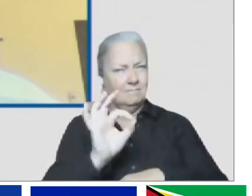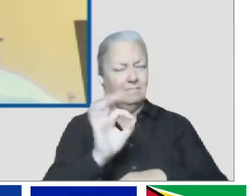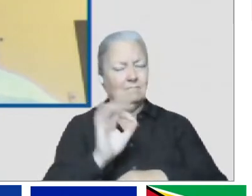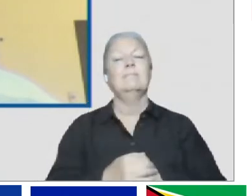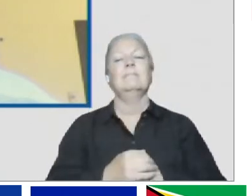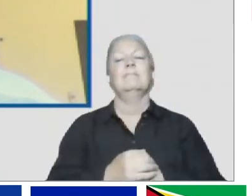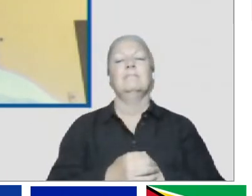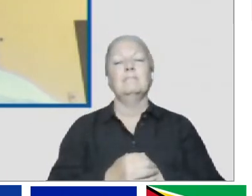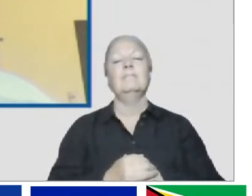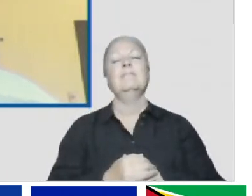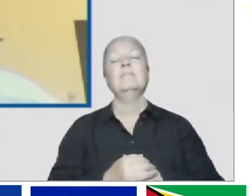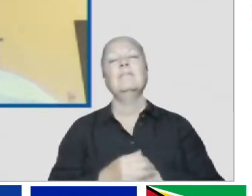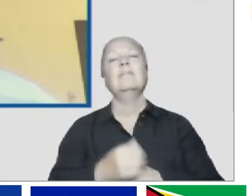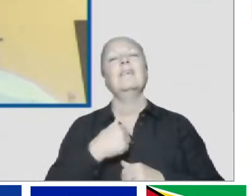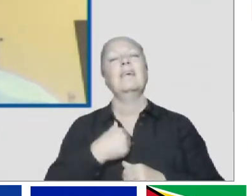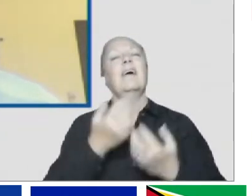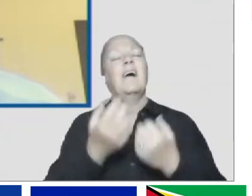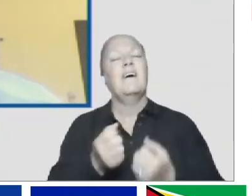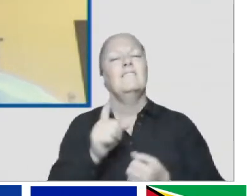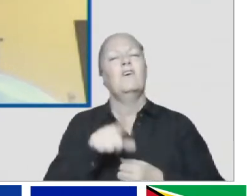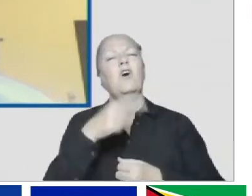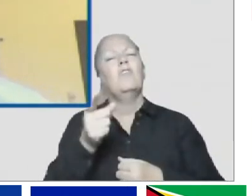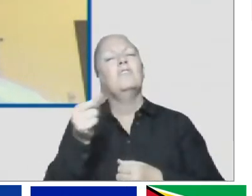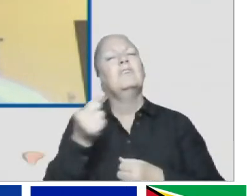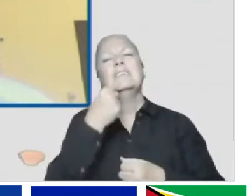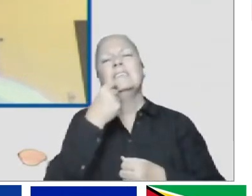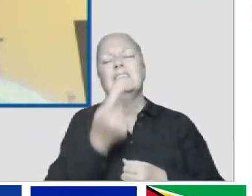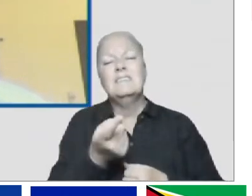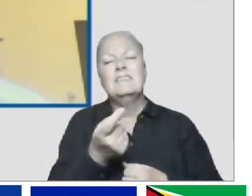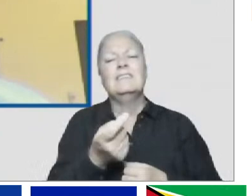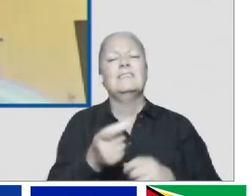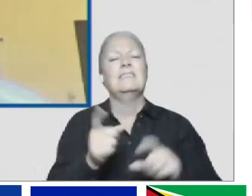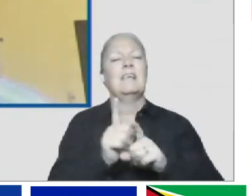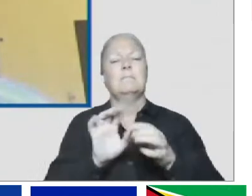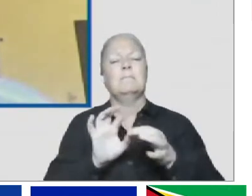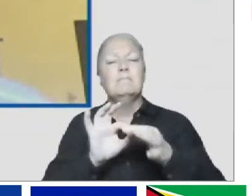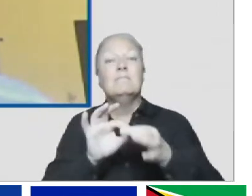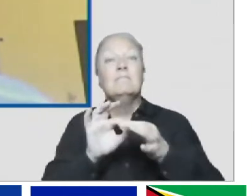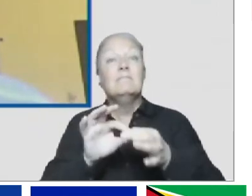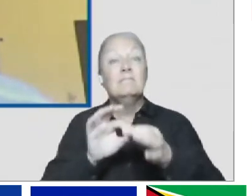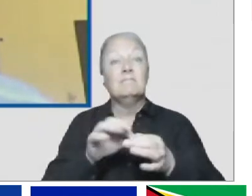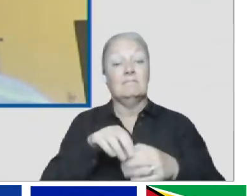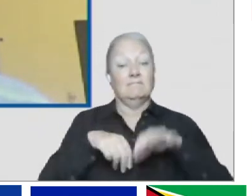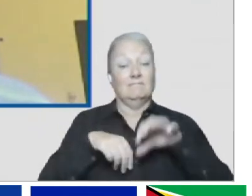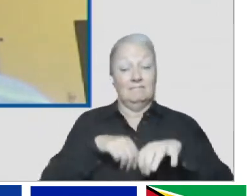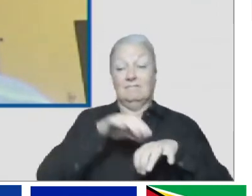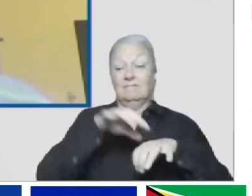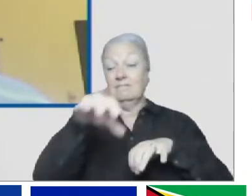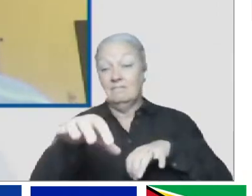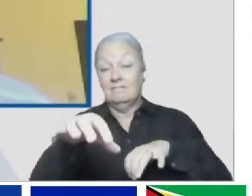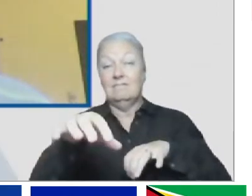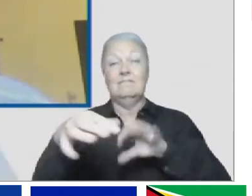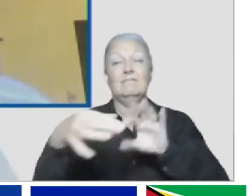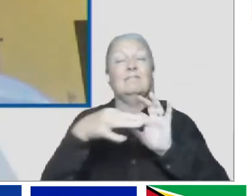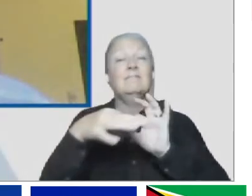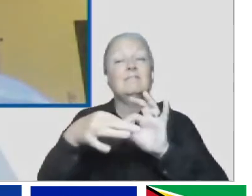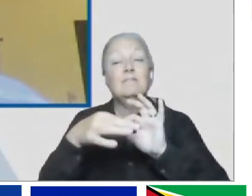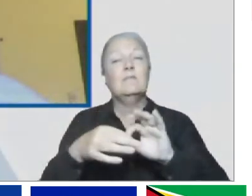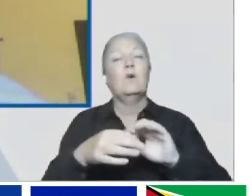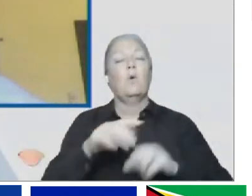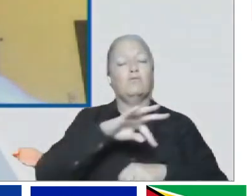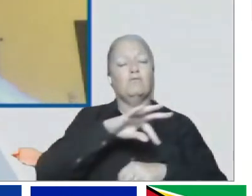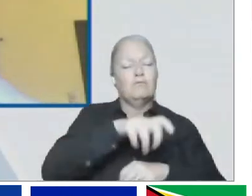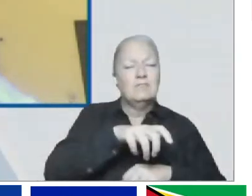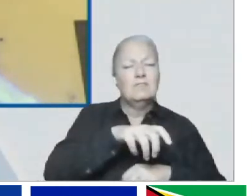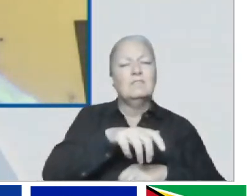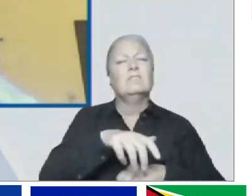of transfrontier relationships, which could be seen to be part of regional relationships, but have very specific characteristics at